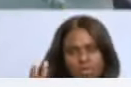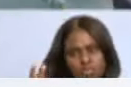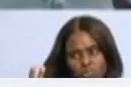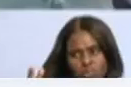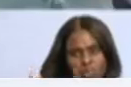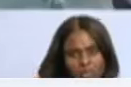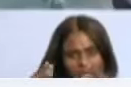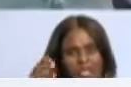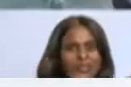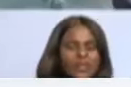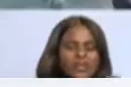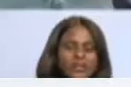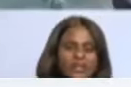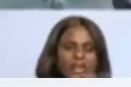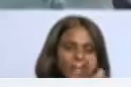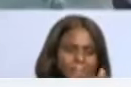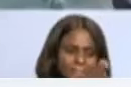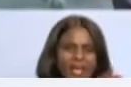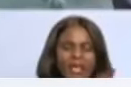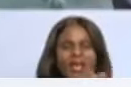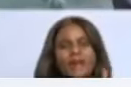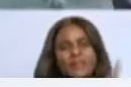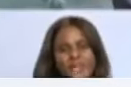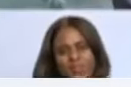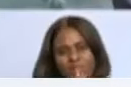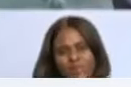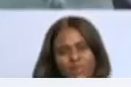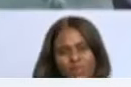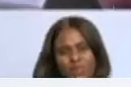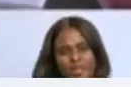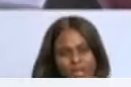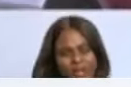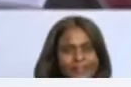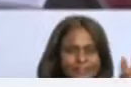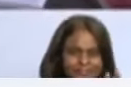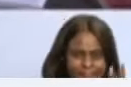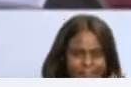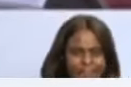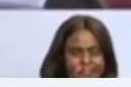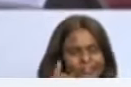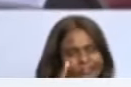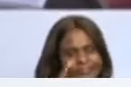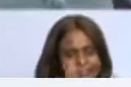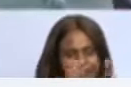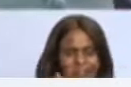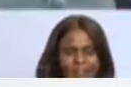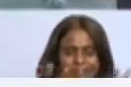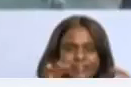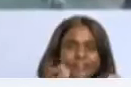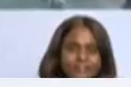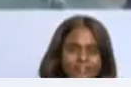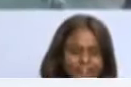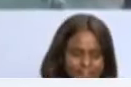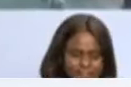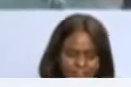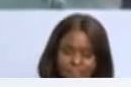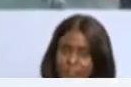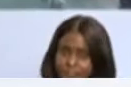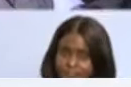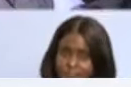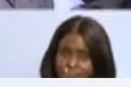services to residents of the cities. Wonderful indeed. Further, China Non-Ferrous